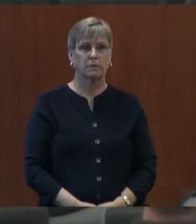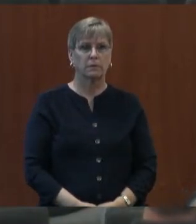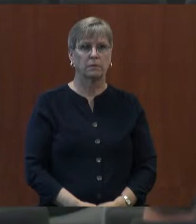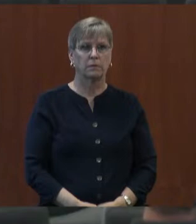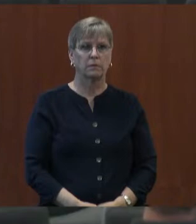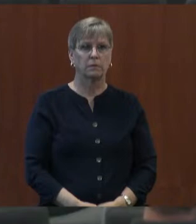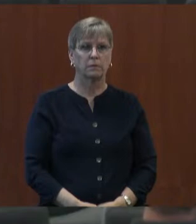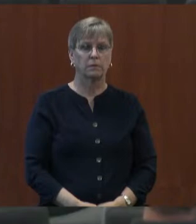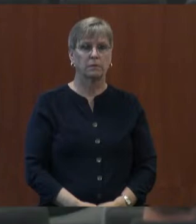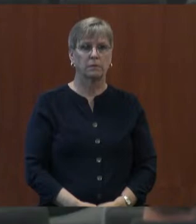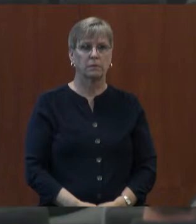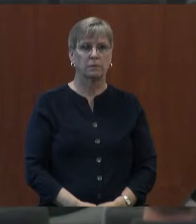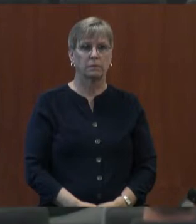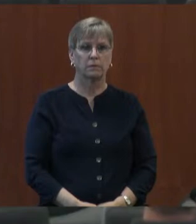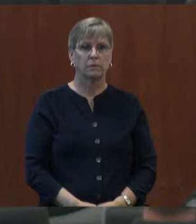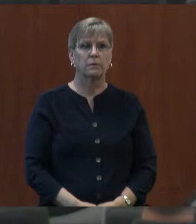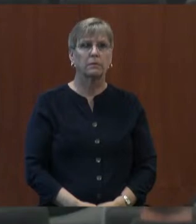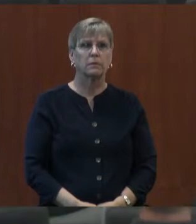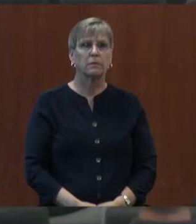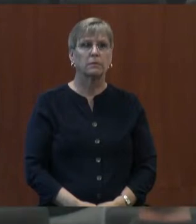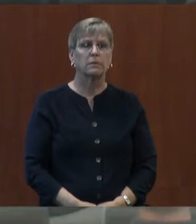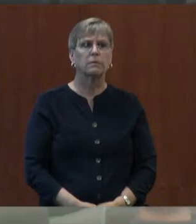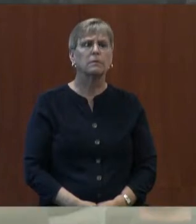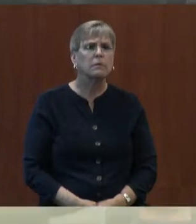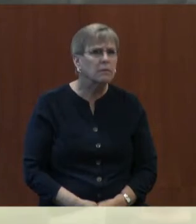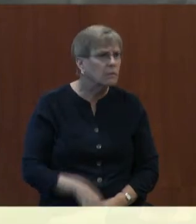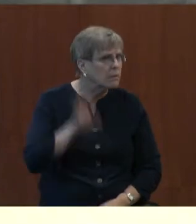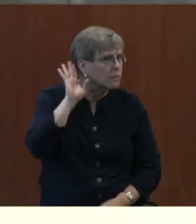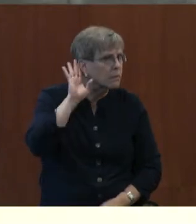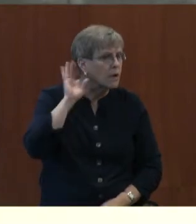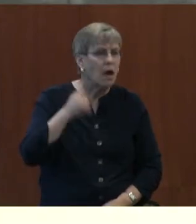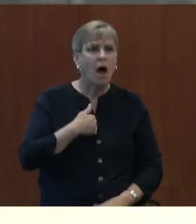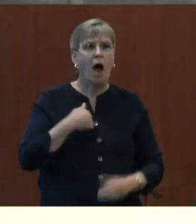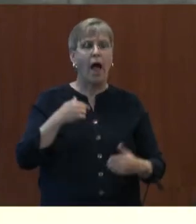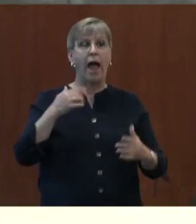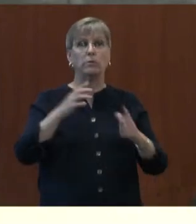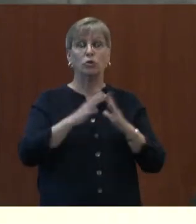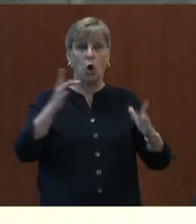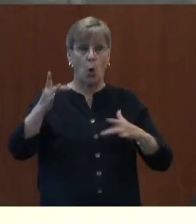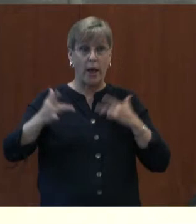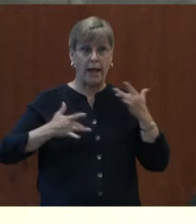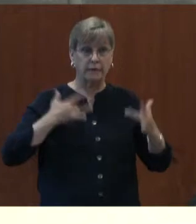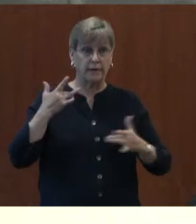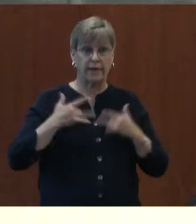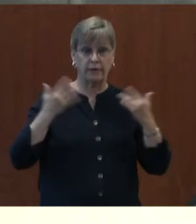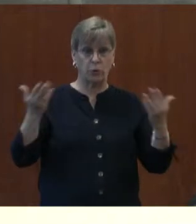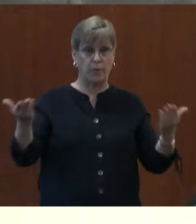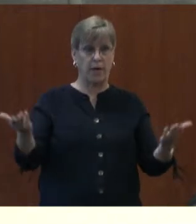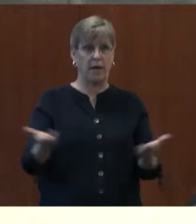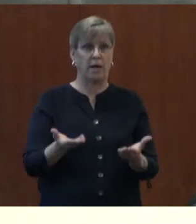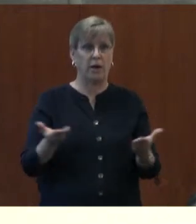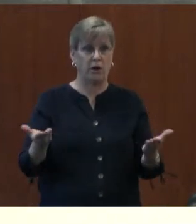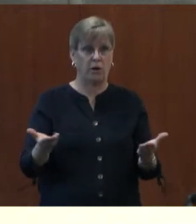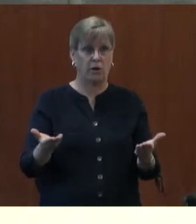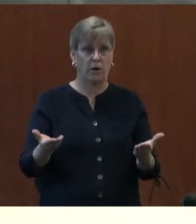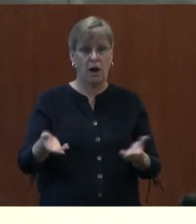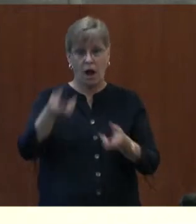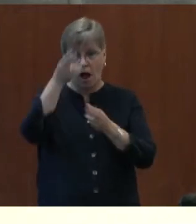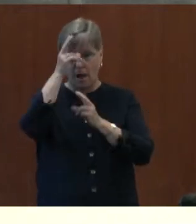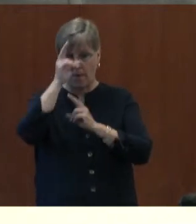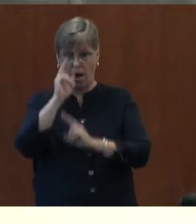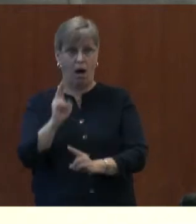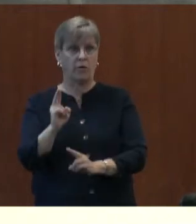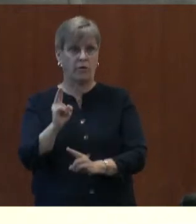Madam President, if I may just say I'm so excited and to be here, honored to